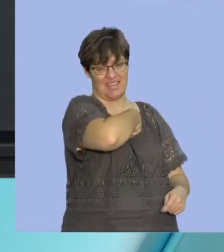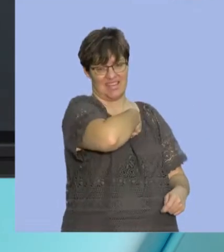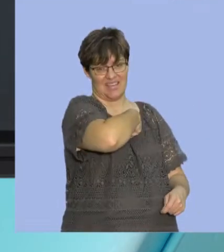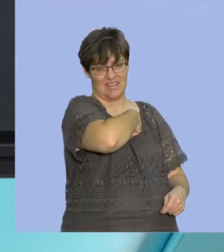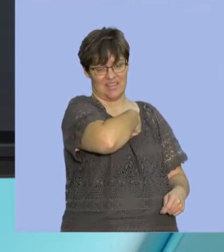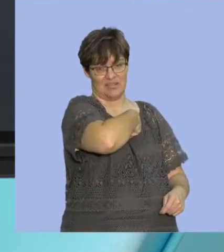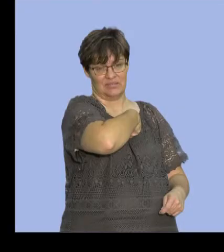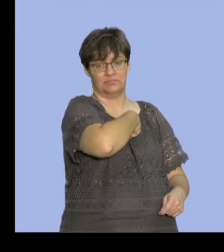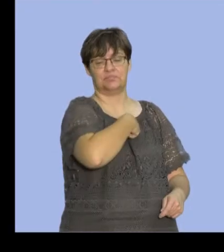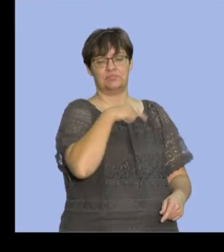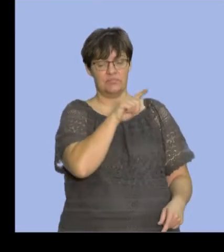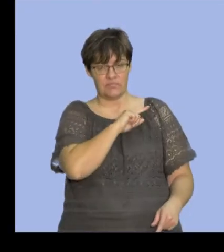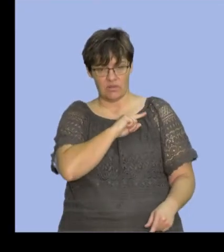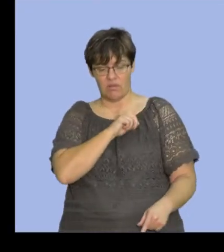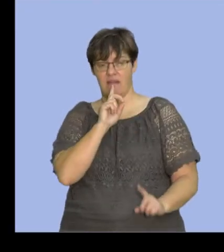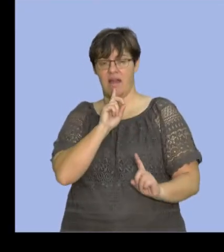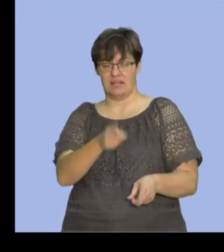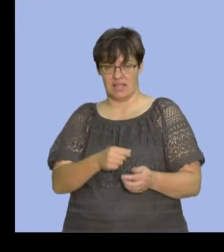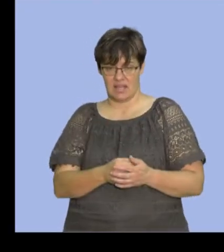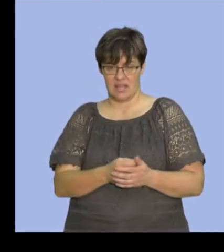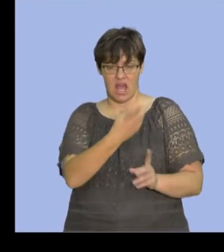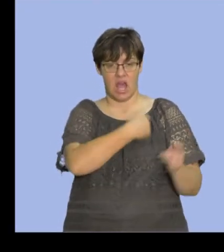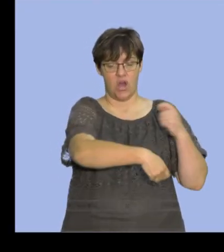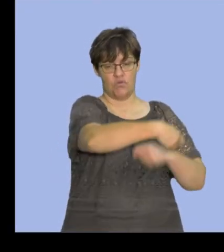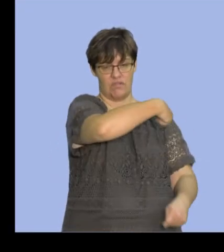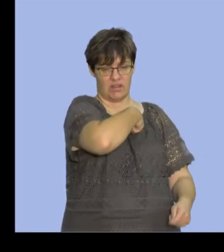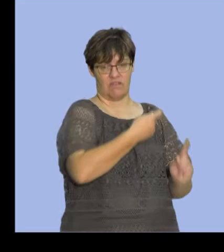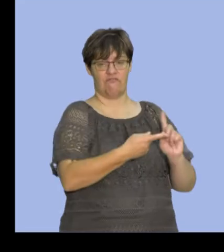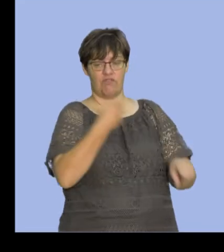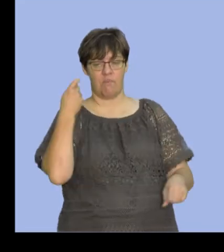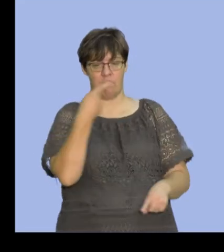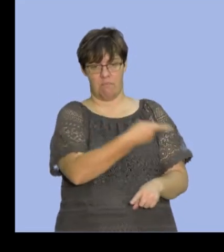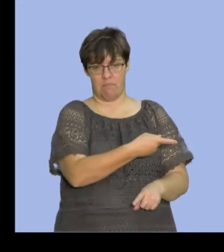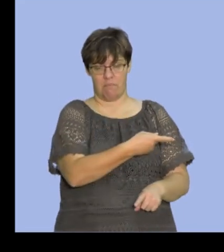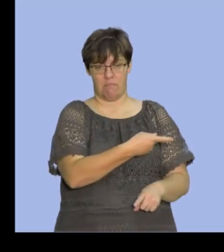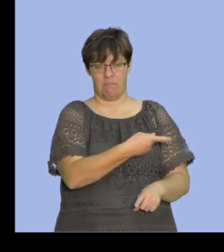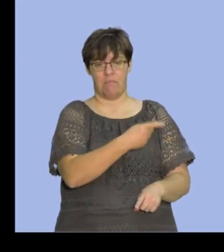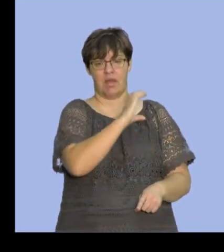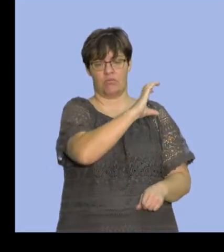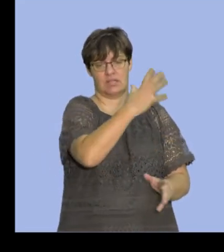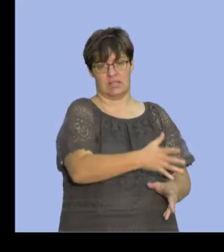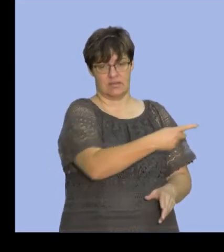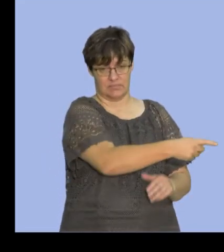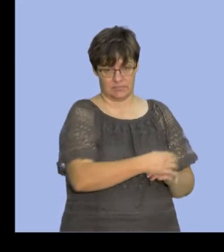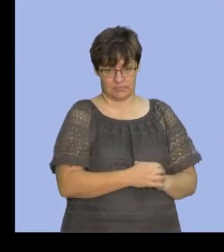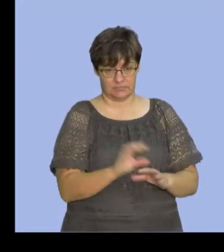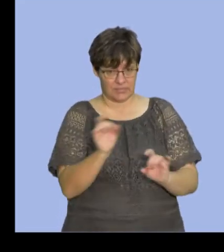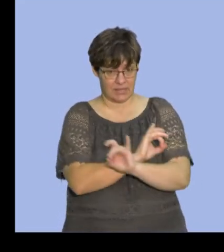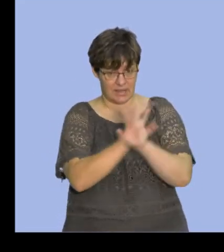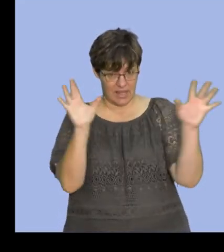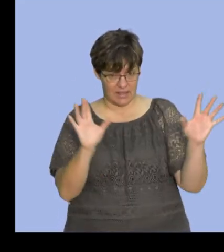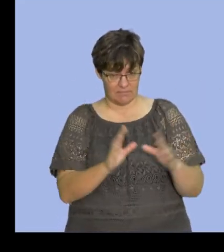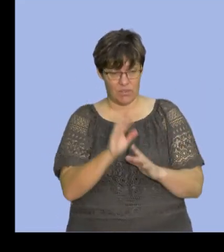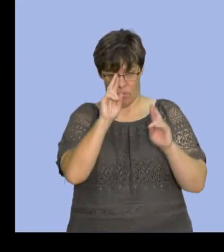us, and therefore the answer is a refund from a creditor. Clear? Hope